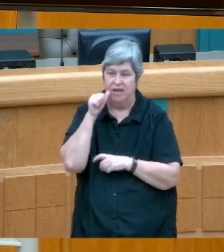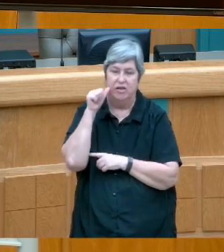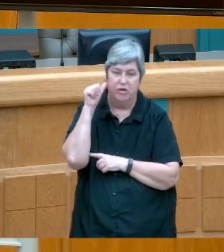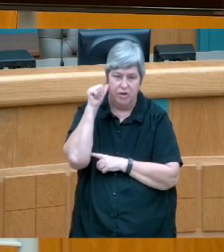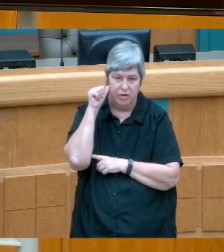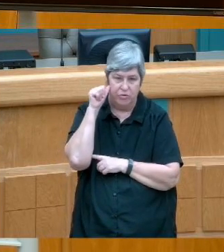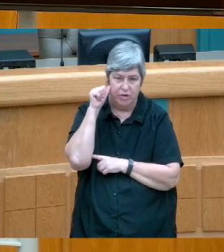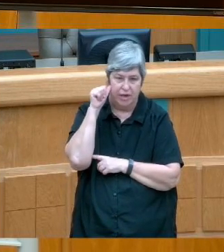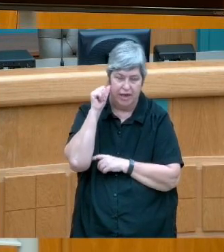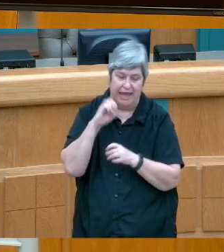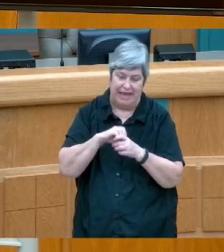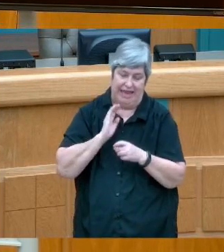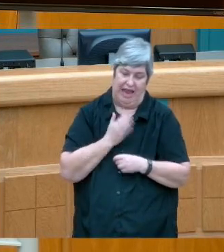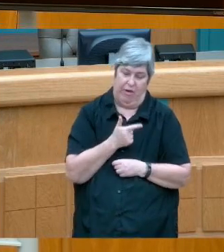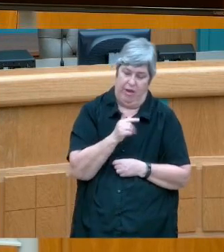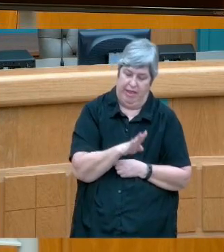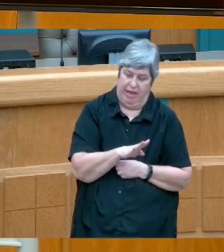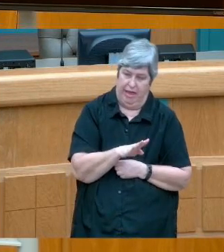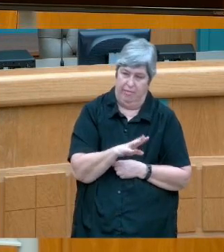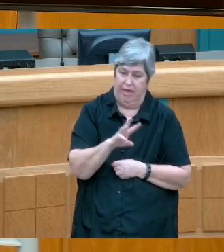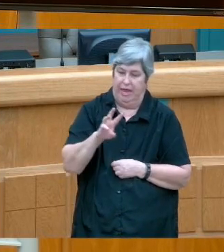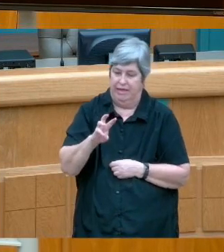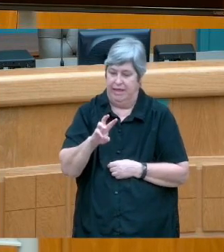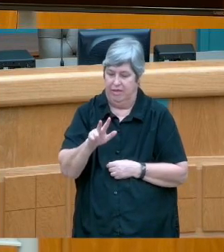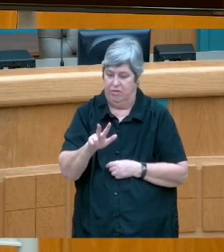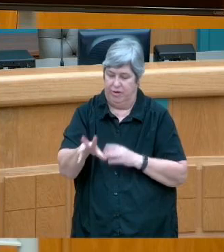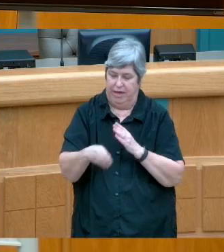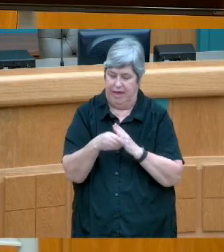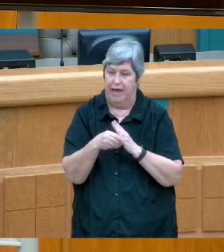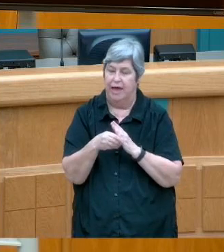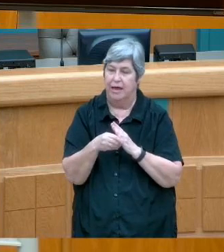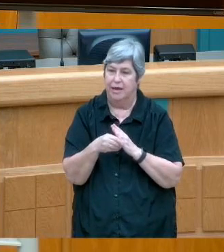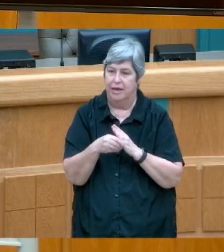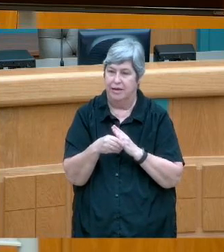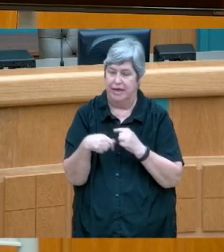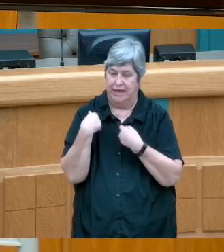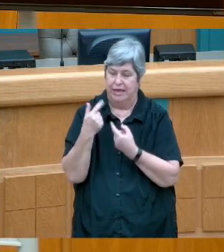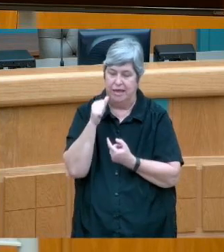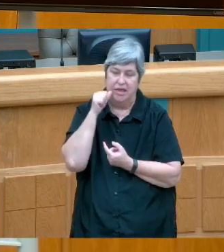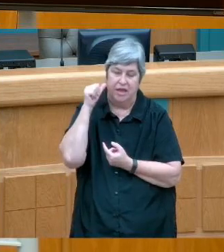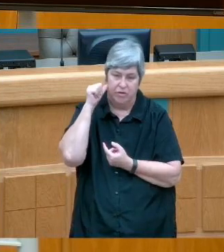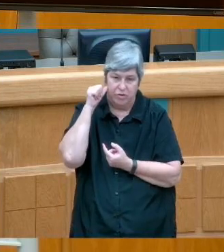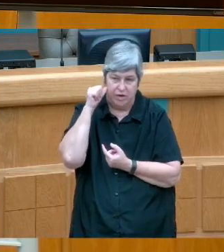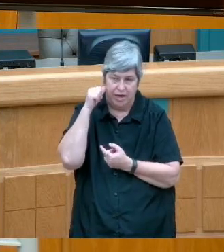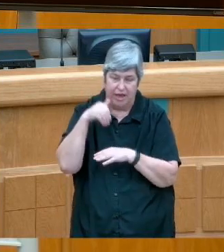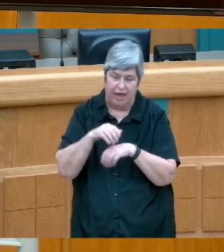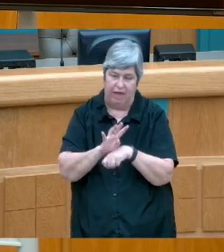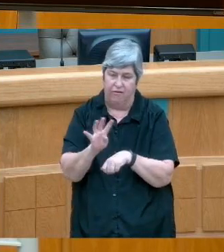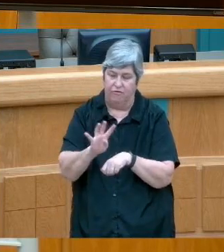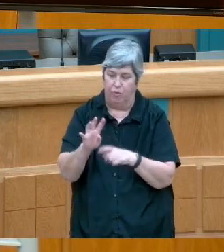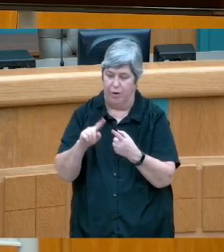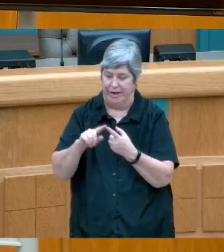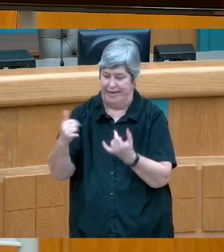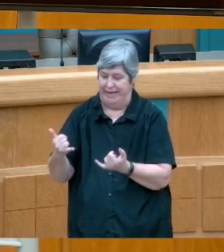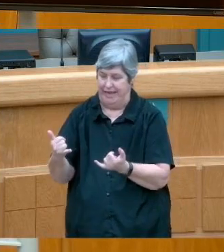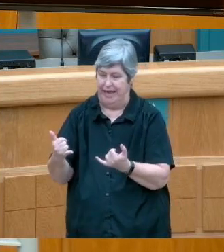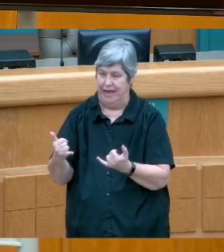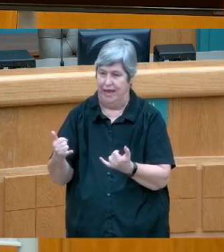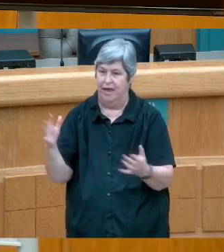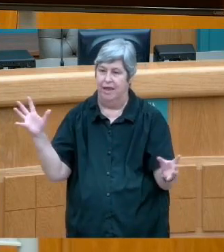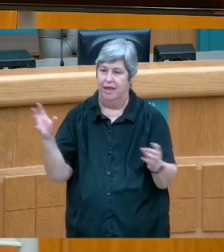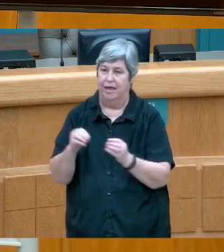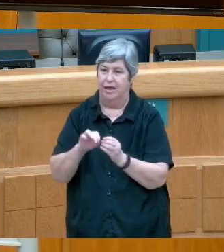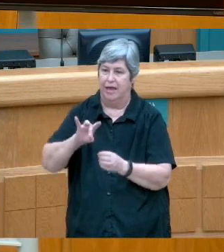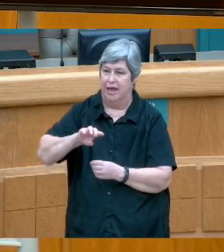yesterday in our labs, 63 additional since yesterday at 4 to today, and that gets us to